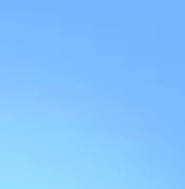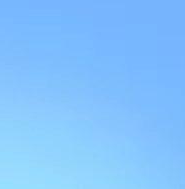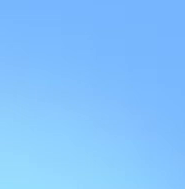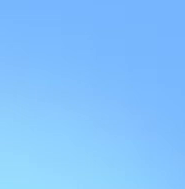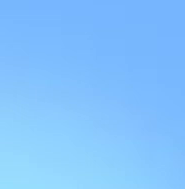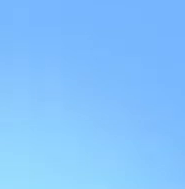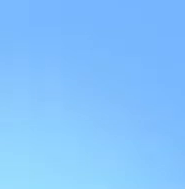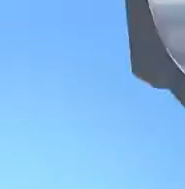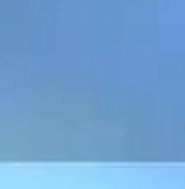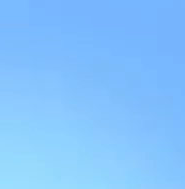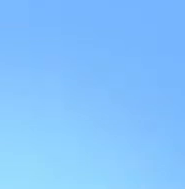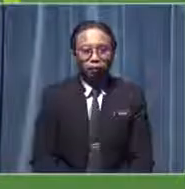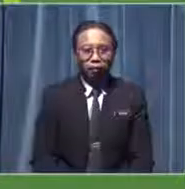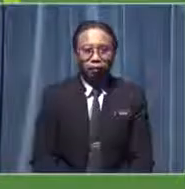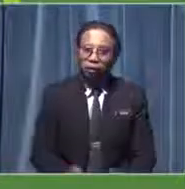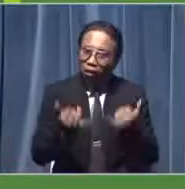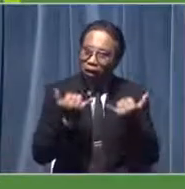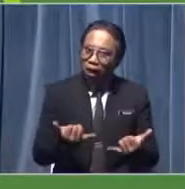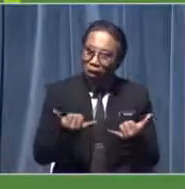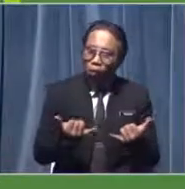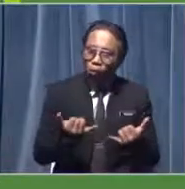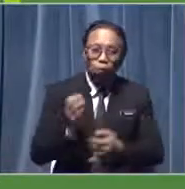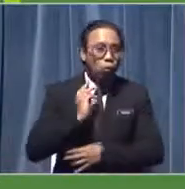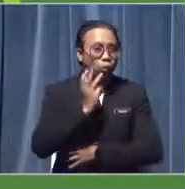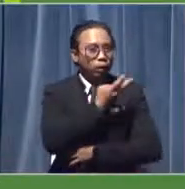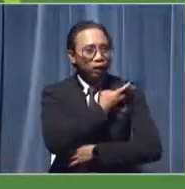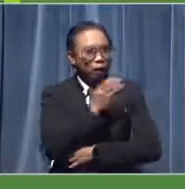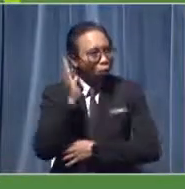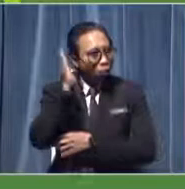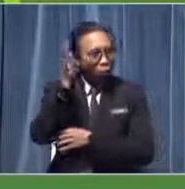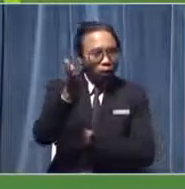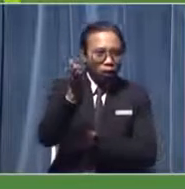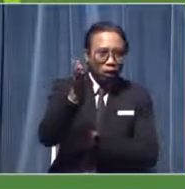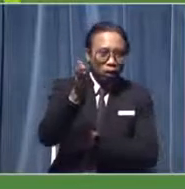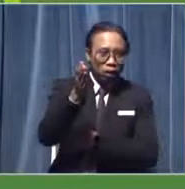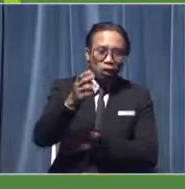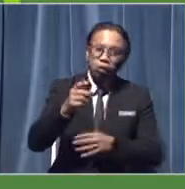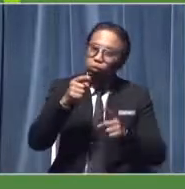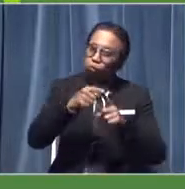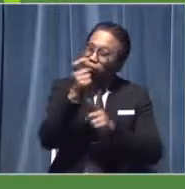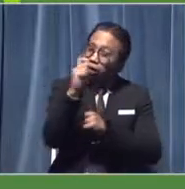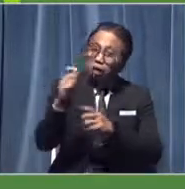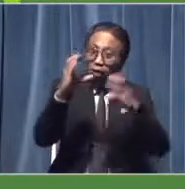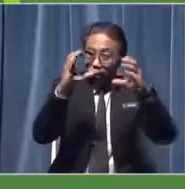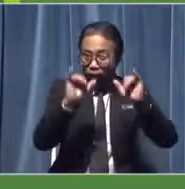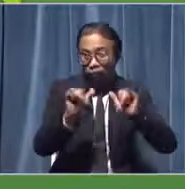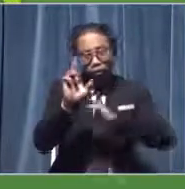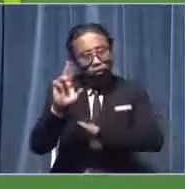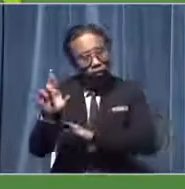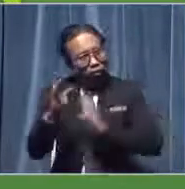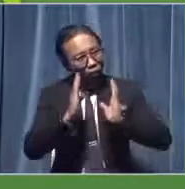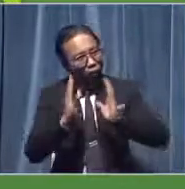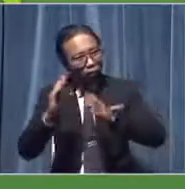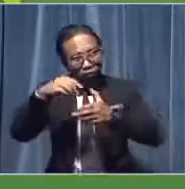Now, we will move on to the capacitors arranged